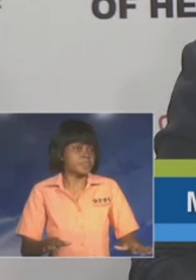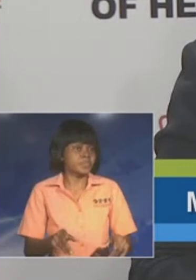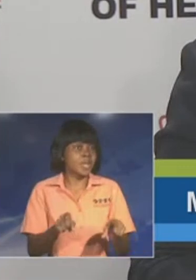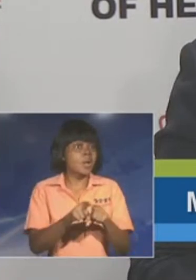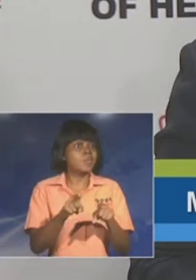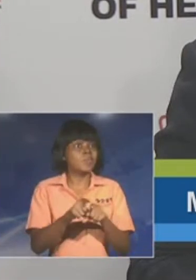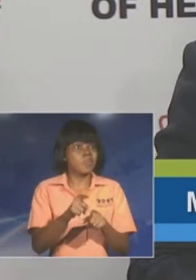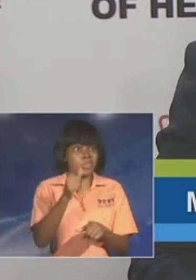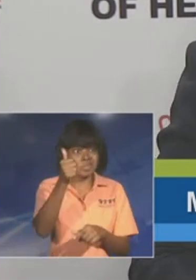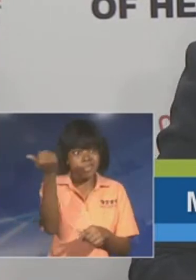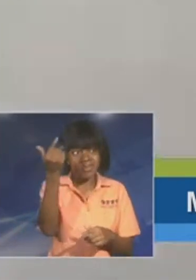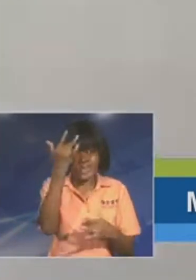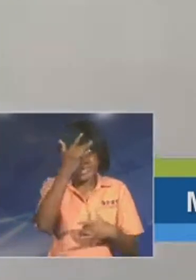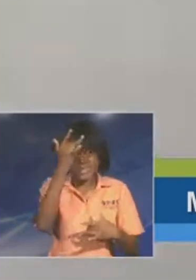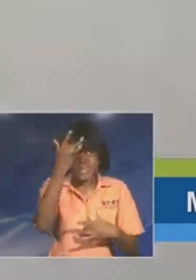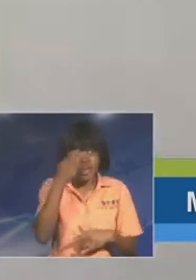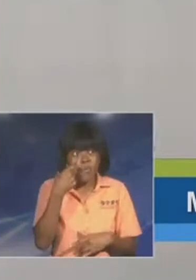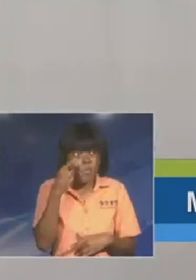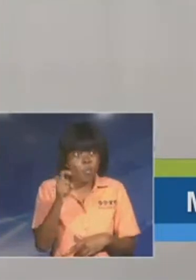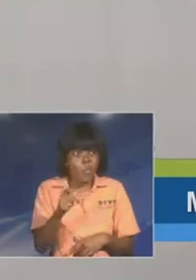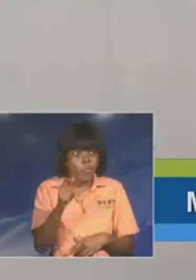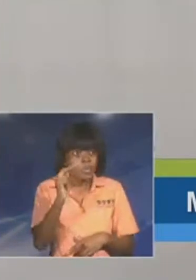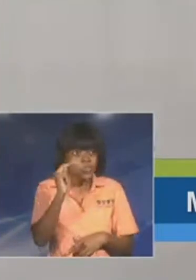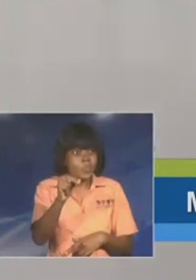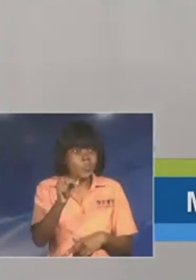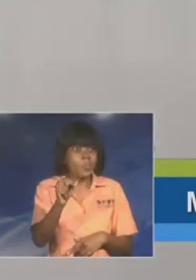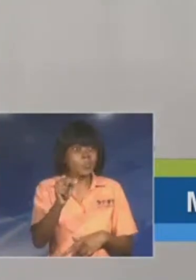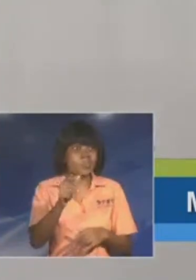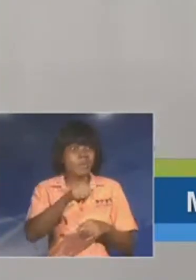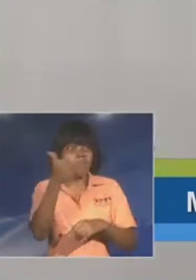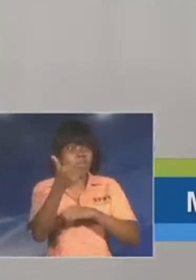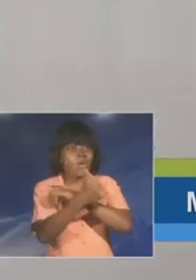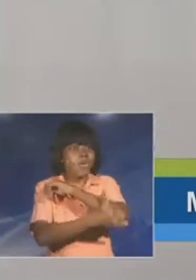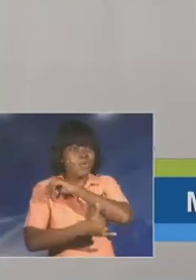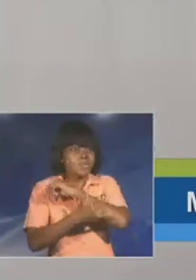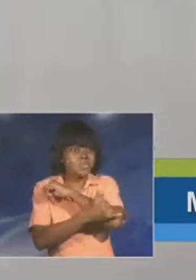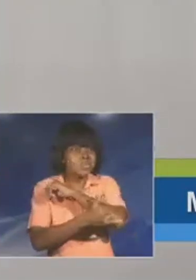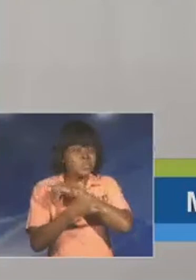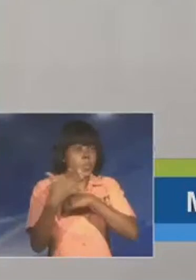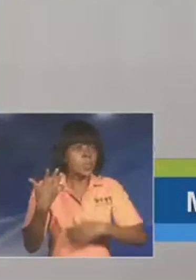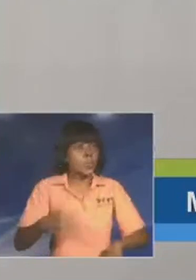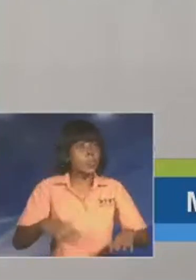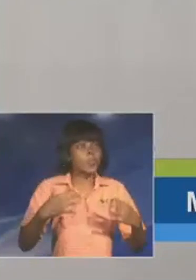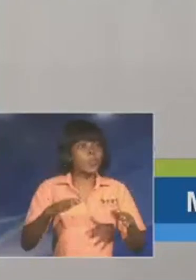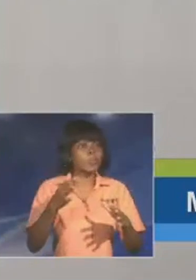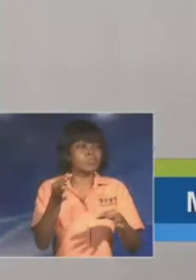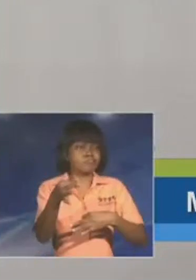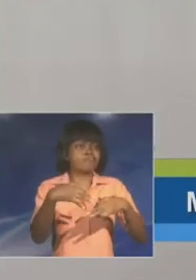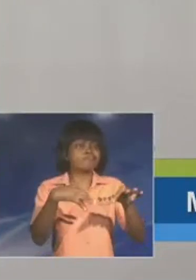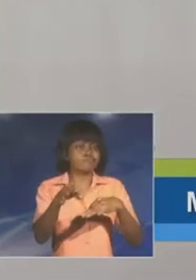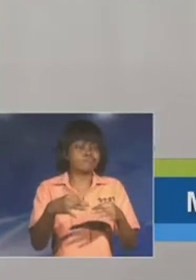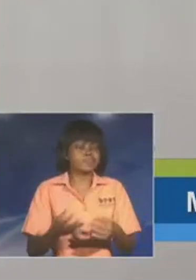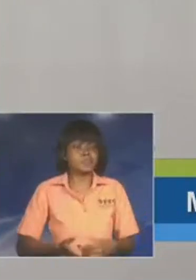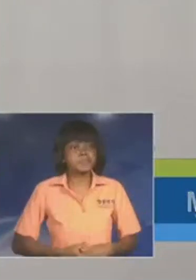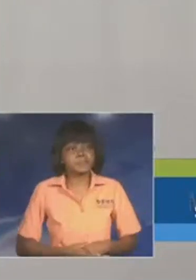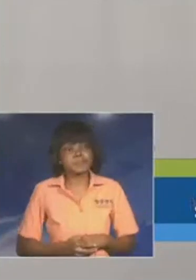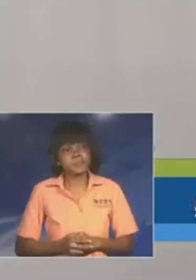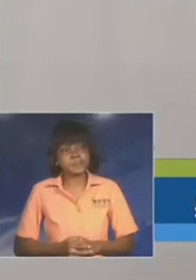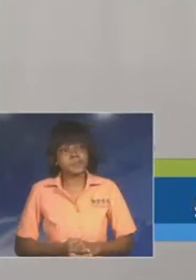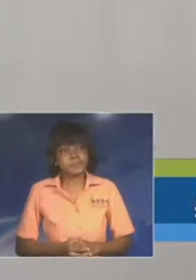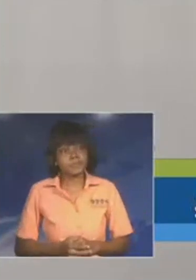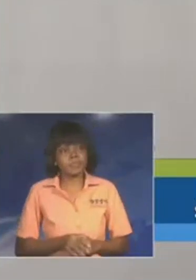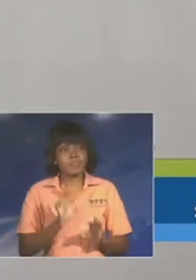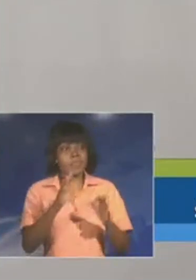abroad. Dr. Paul. Thank you very much, Honorable Minister, Dr. Miriam Abdul-Richards, Mr.